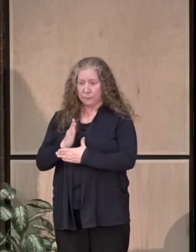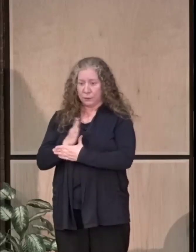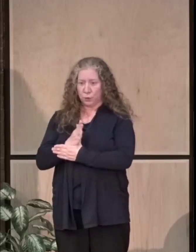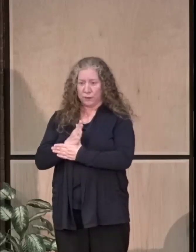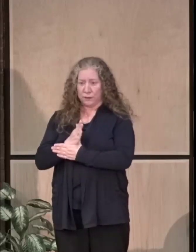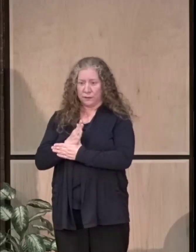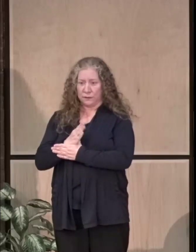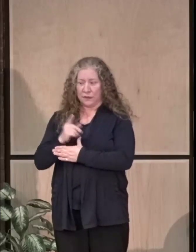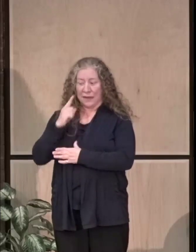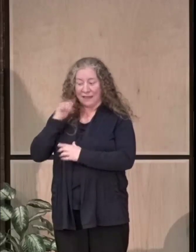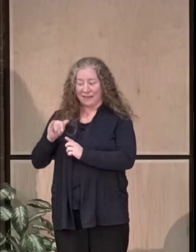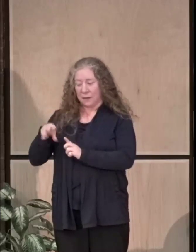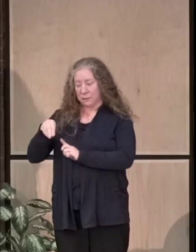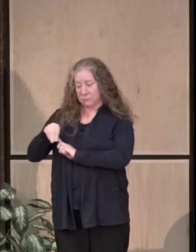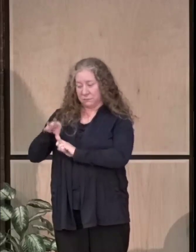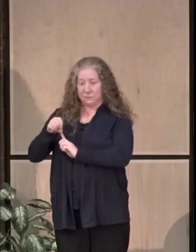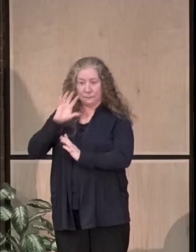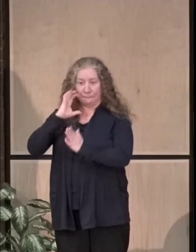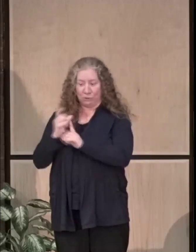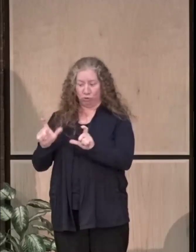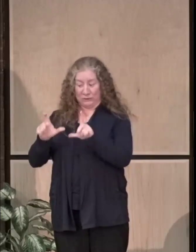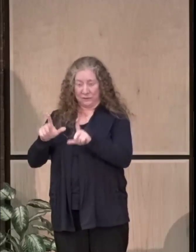I think this is a screenshot